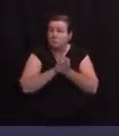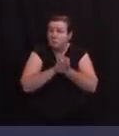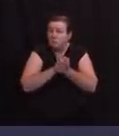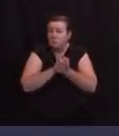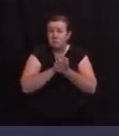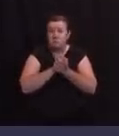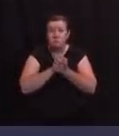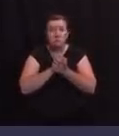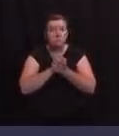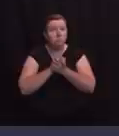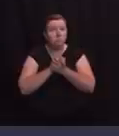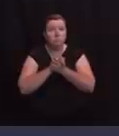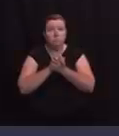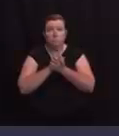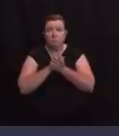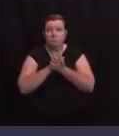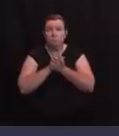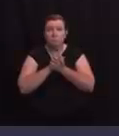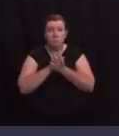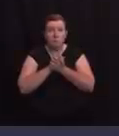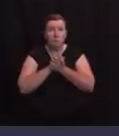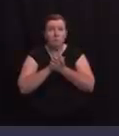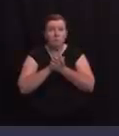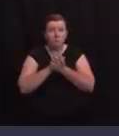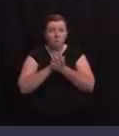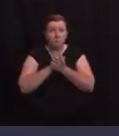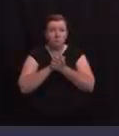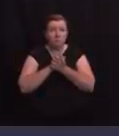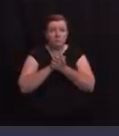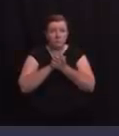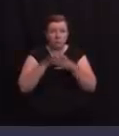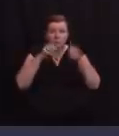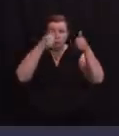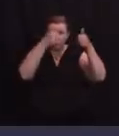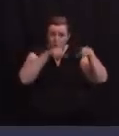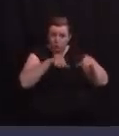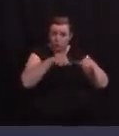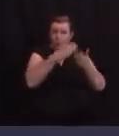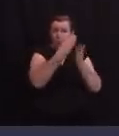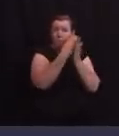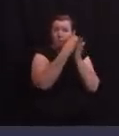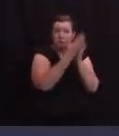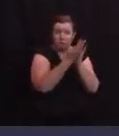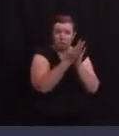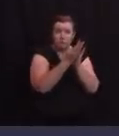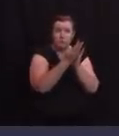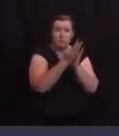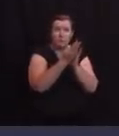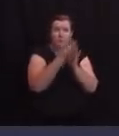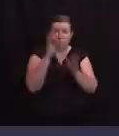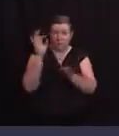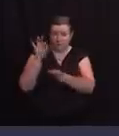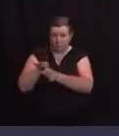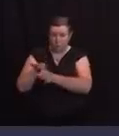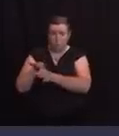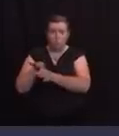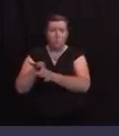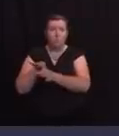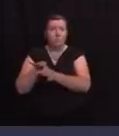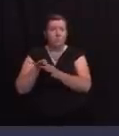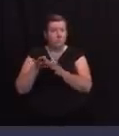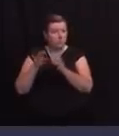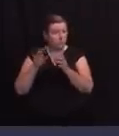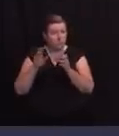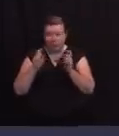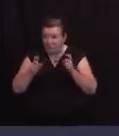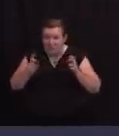window between posting and voting? Yeah, that's something that I would welcome the opportunity to talk to